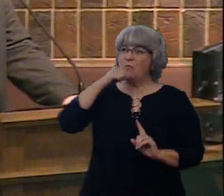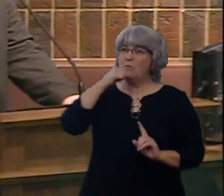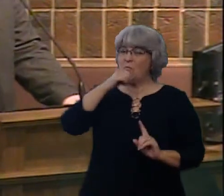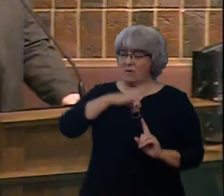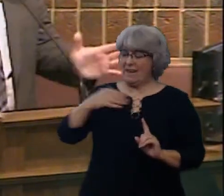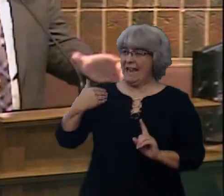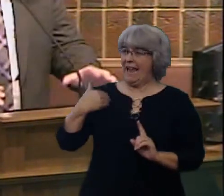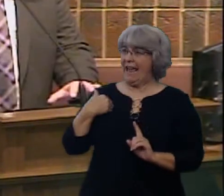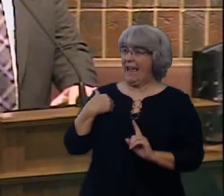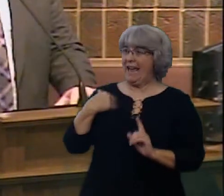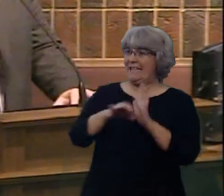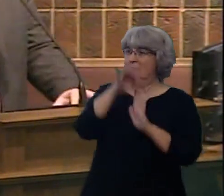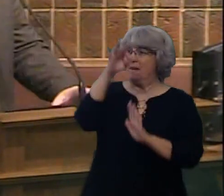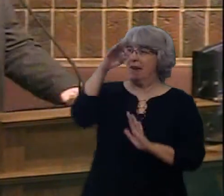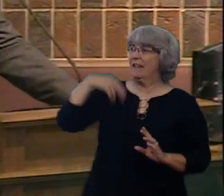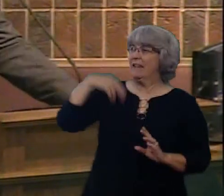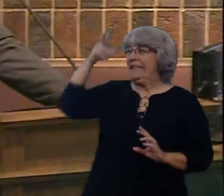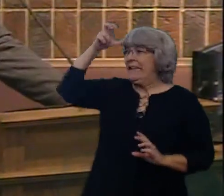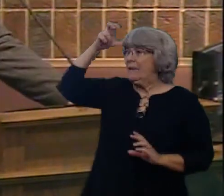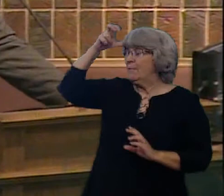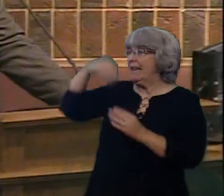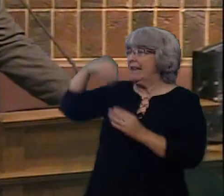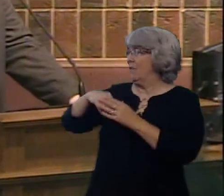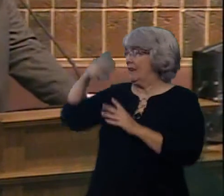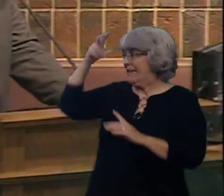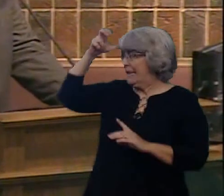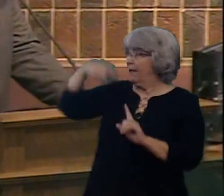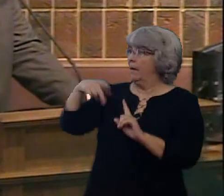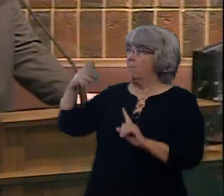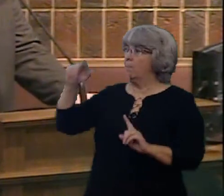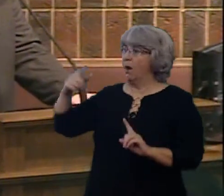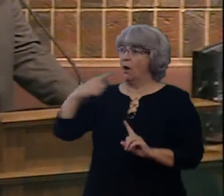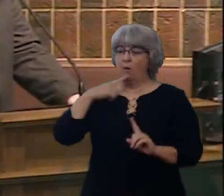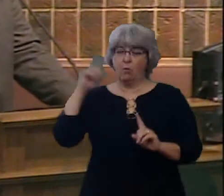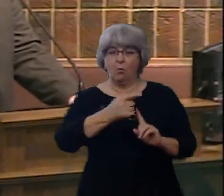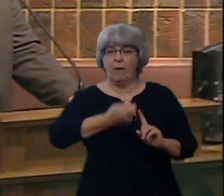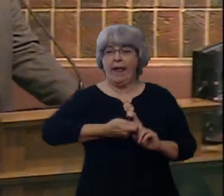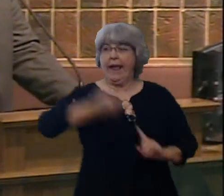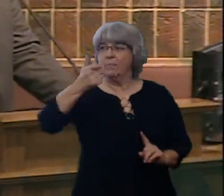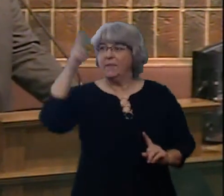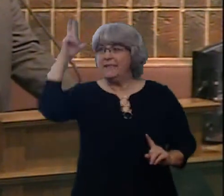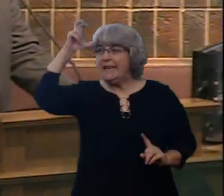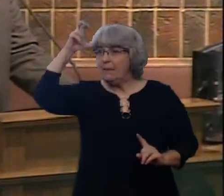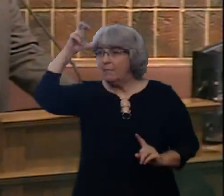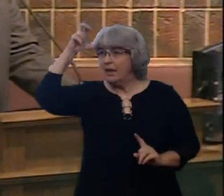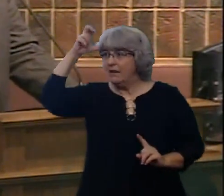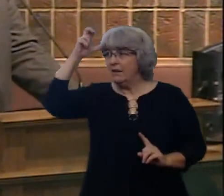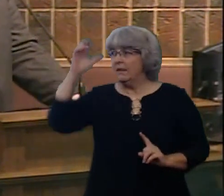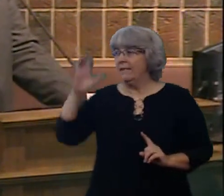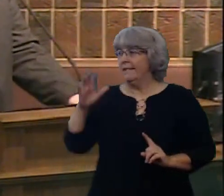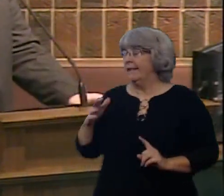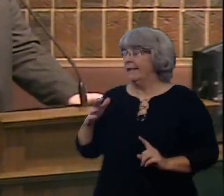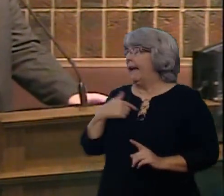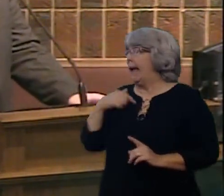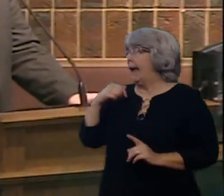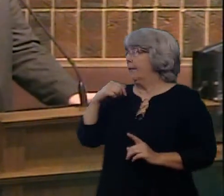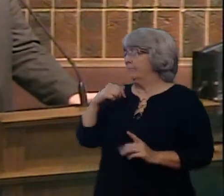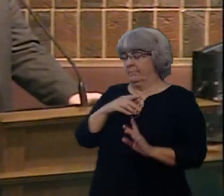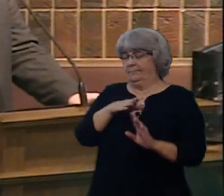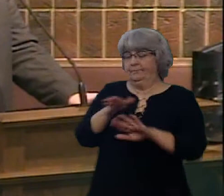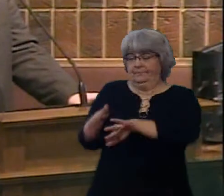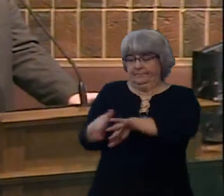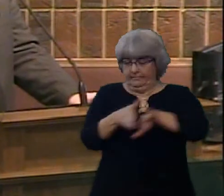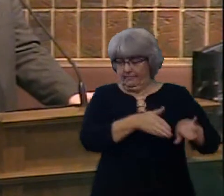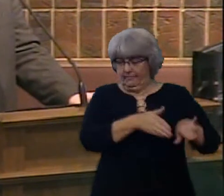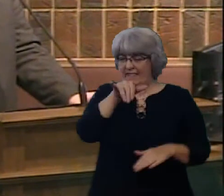commotion. We won't go down that rabbit hole, but Paul right here is basically encouraging the Christians,